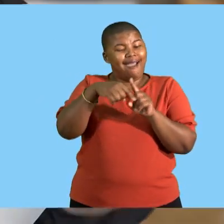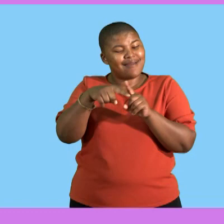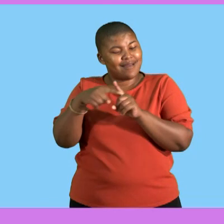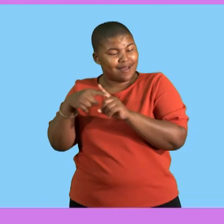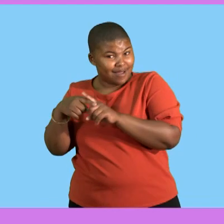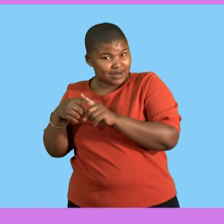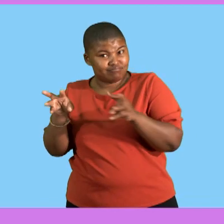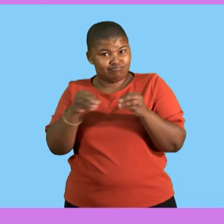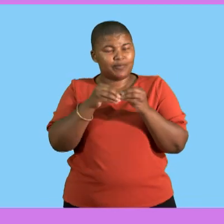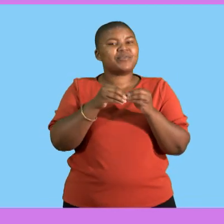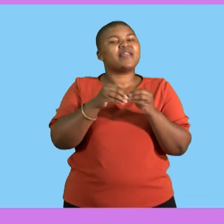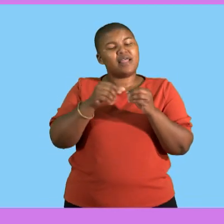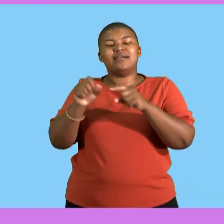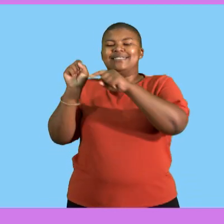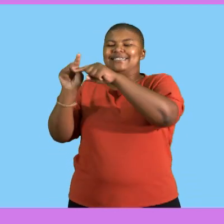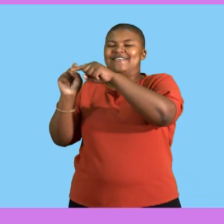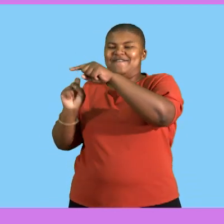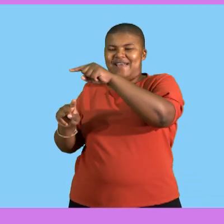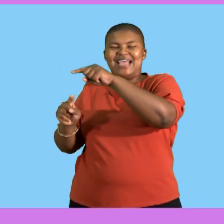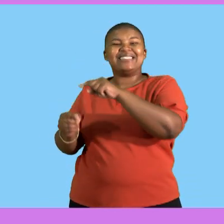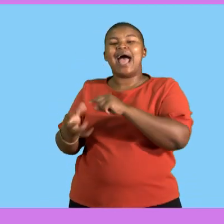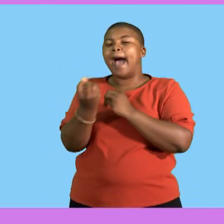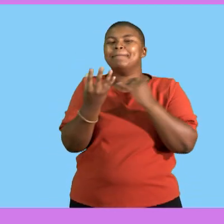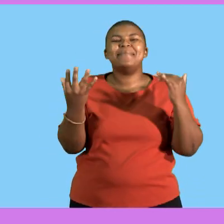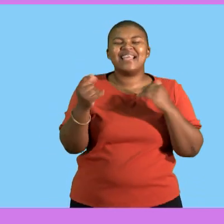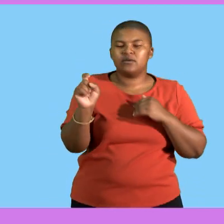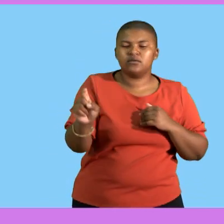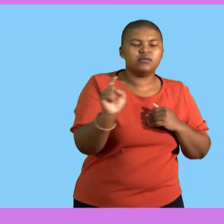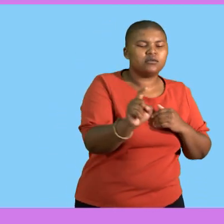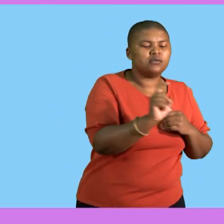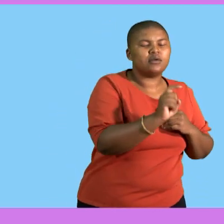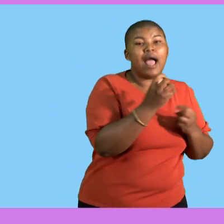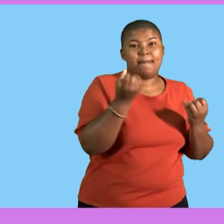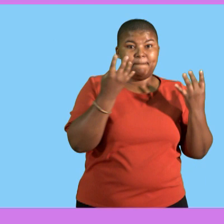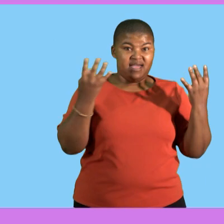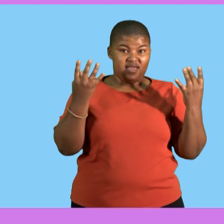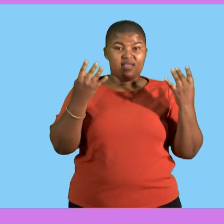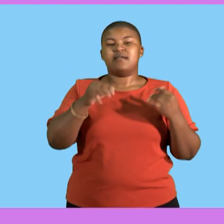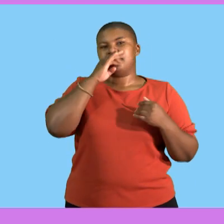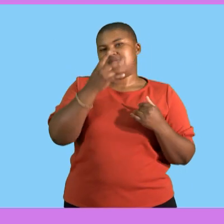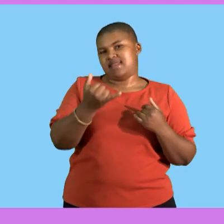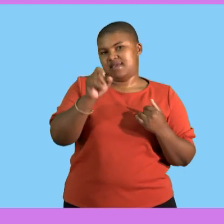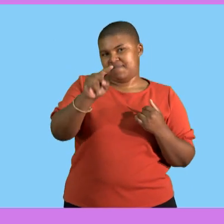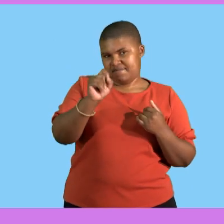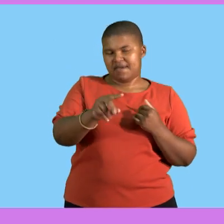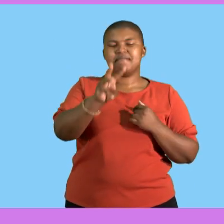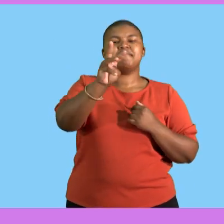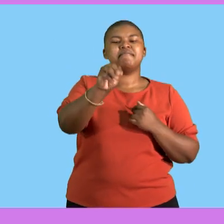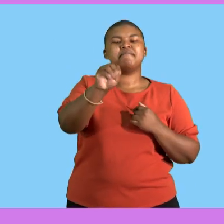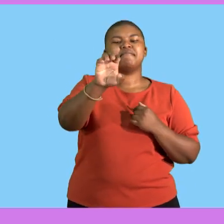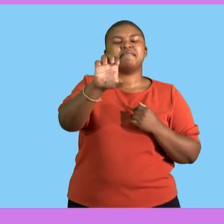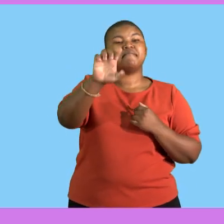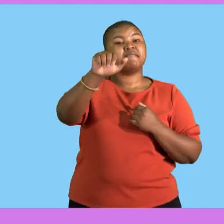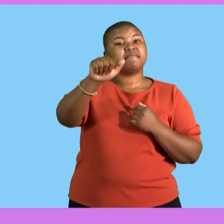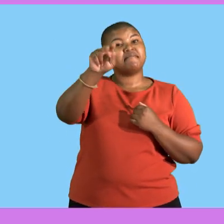values, dividing by the total number of values in a data set. That's when now we talk of a mean,